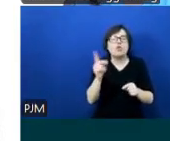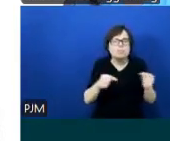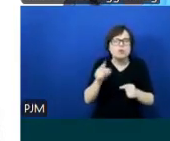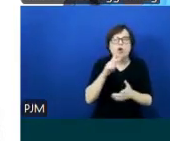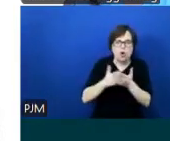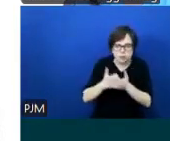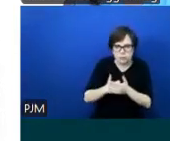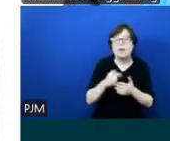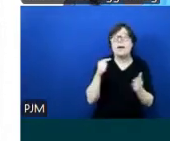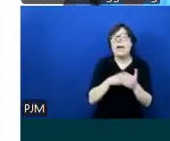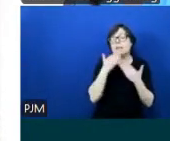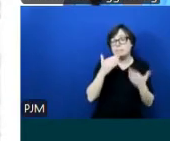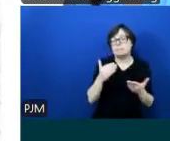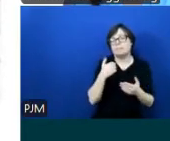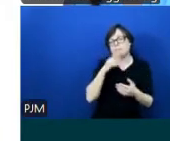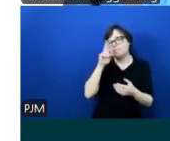and the very clear hotspot.